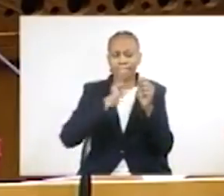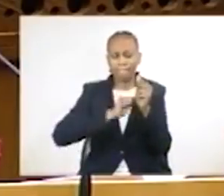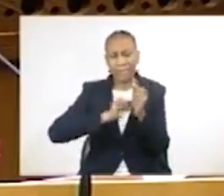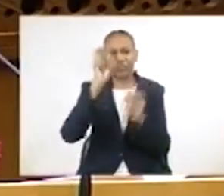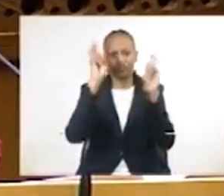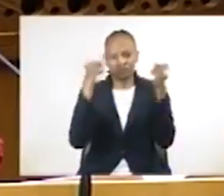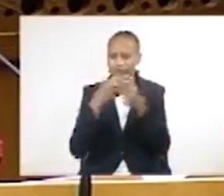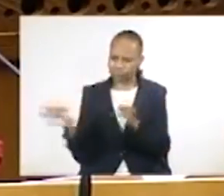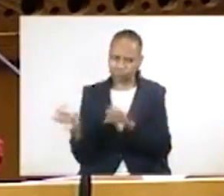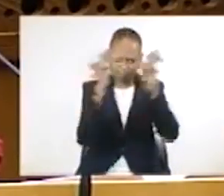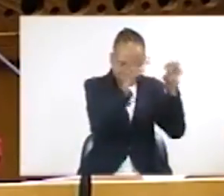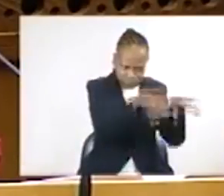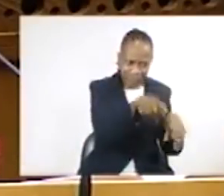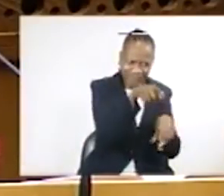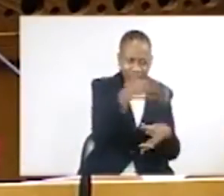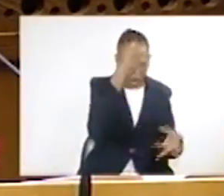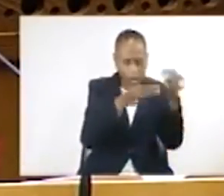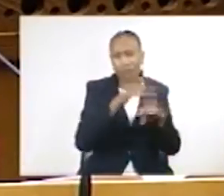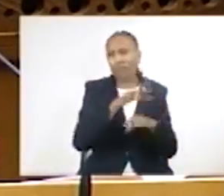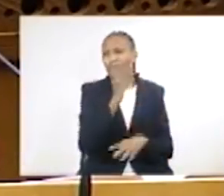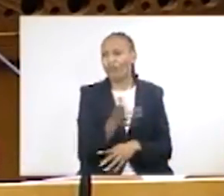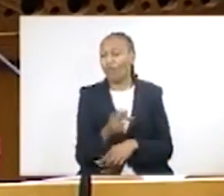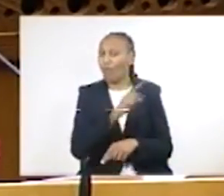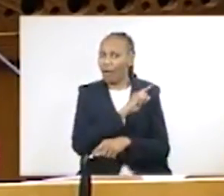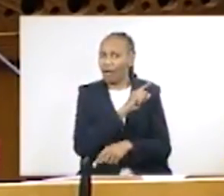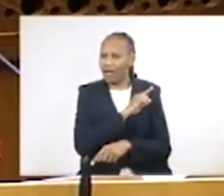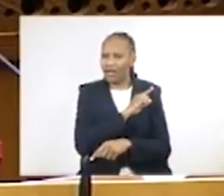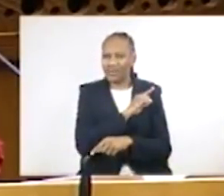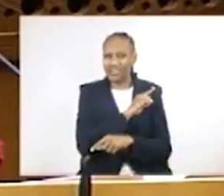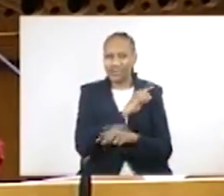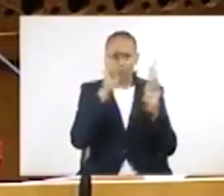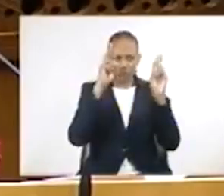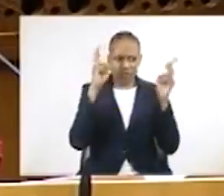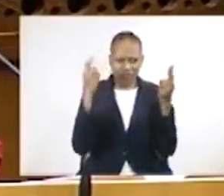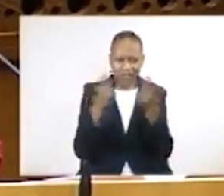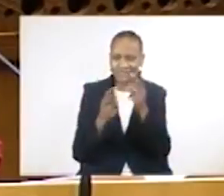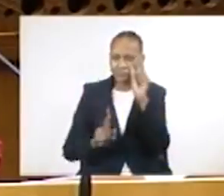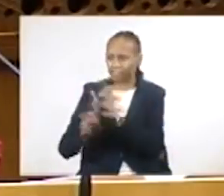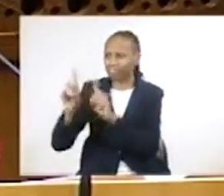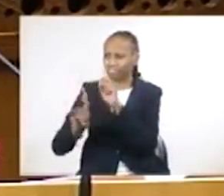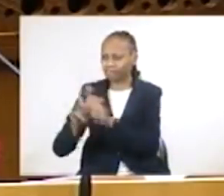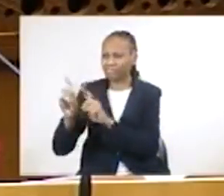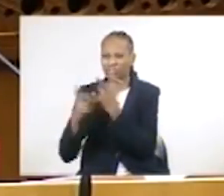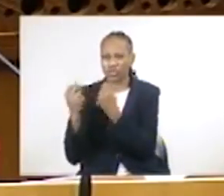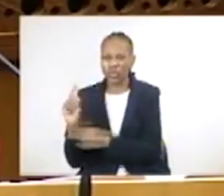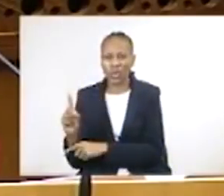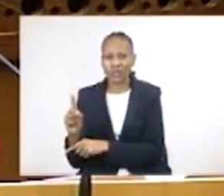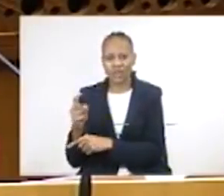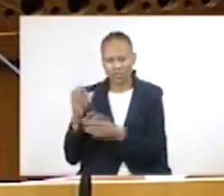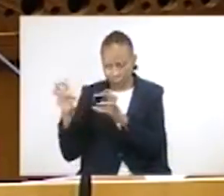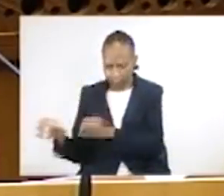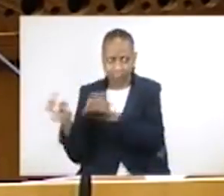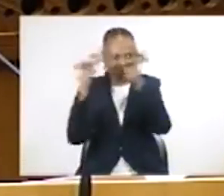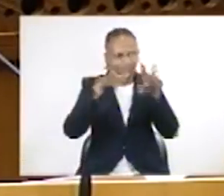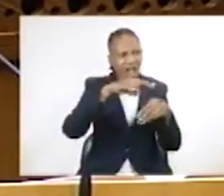wrongly called universities in the Northern Cape and Mpumalanga, because the two of them are going to take